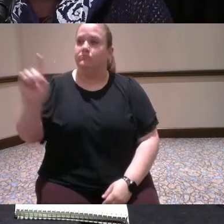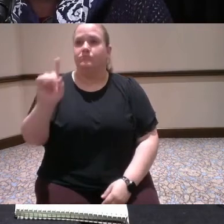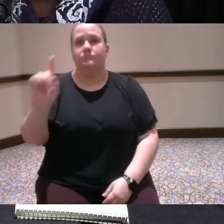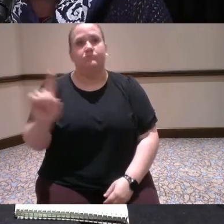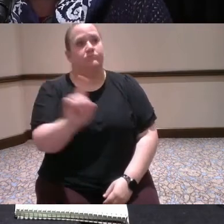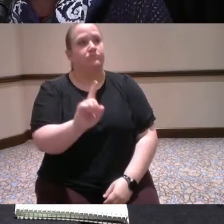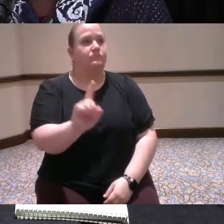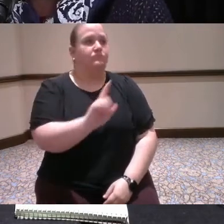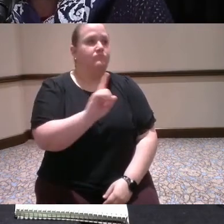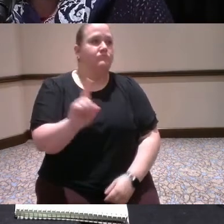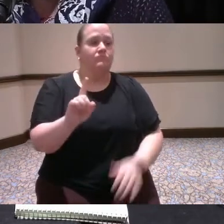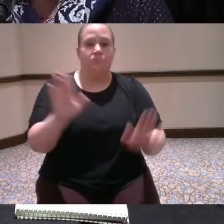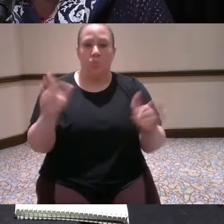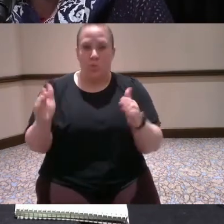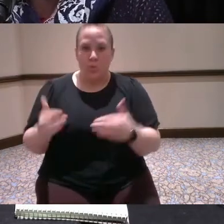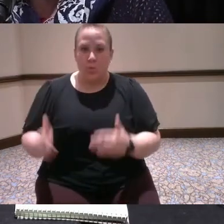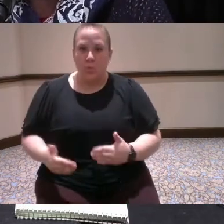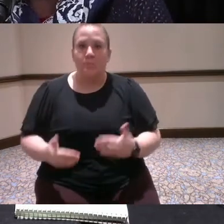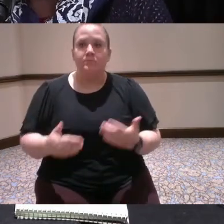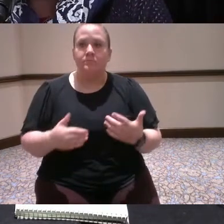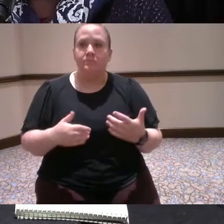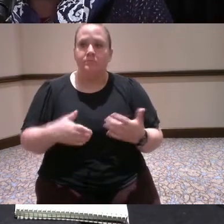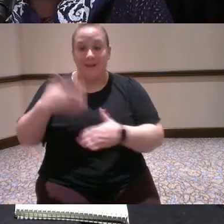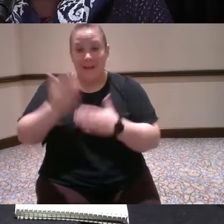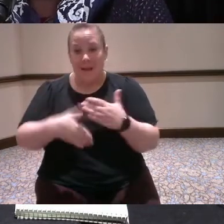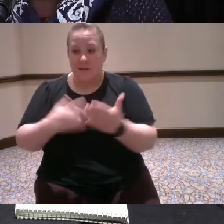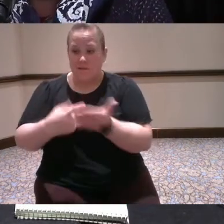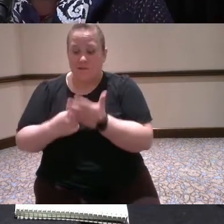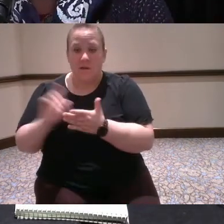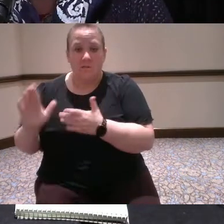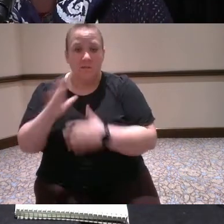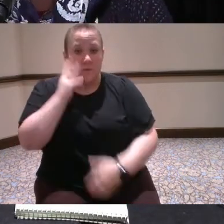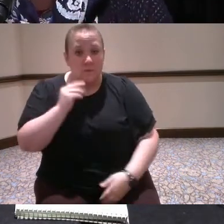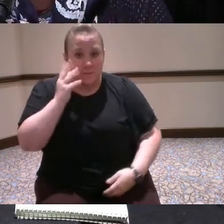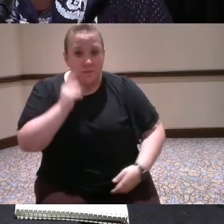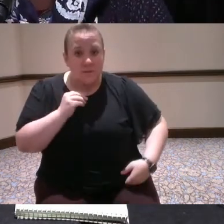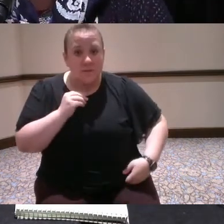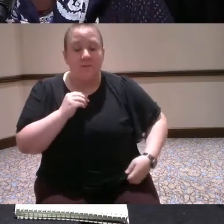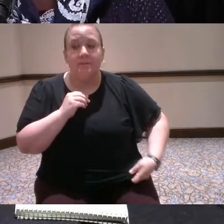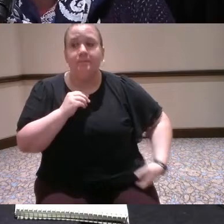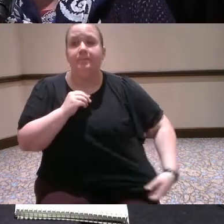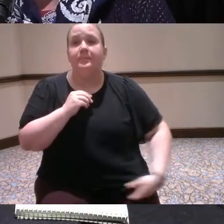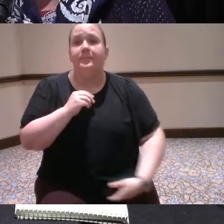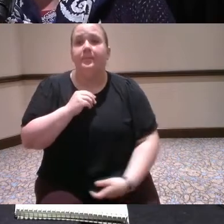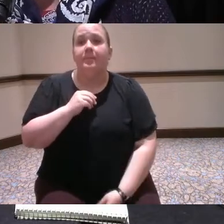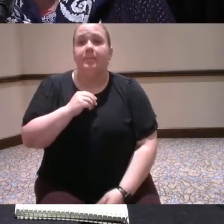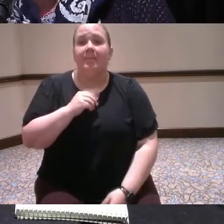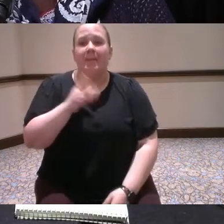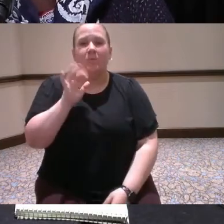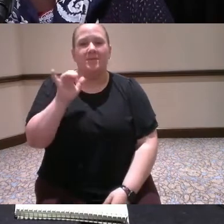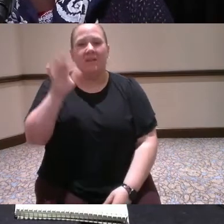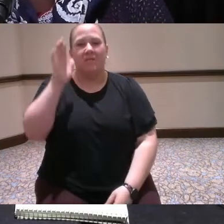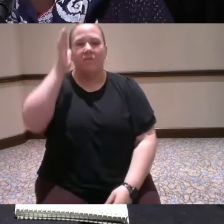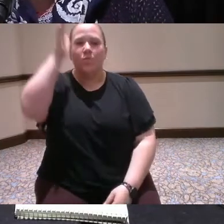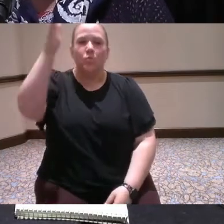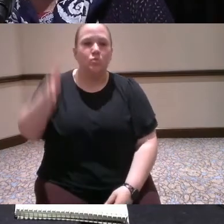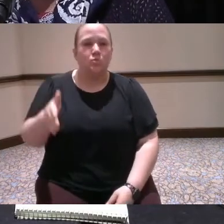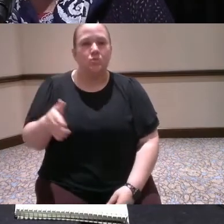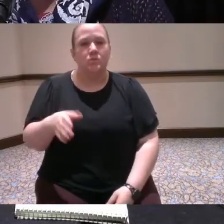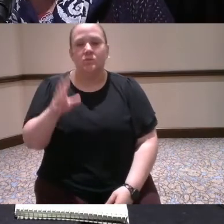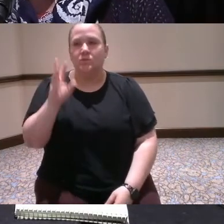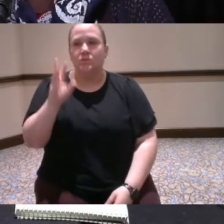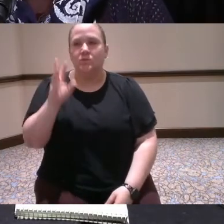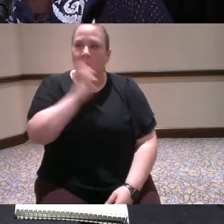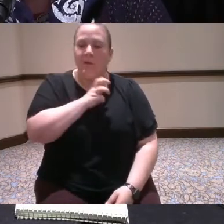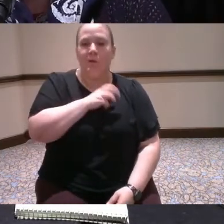room and at the end talk about their experiences. And it was futuristic, it was